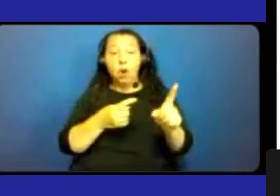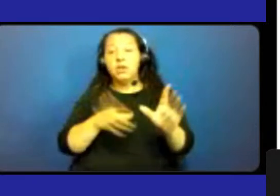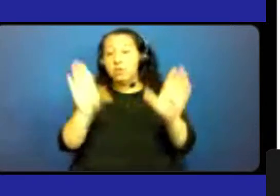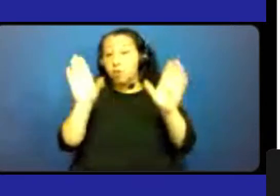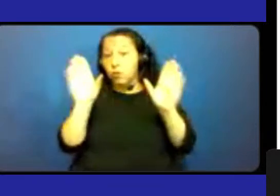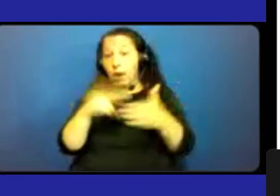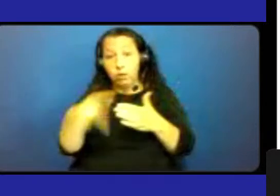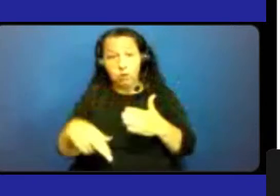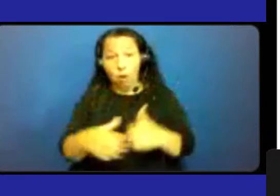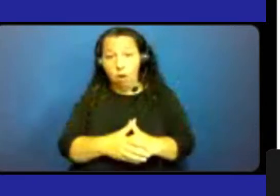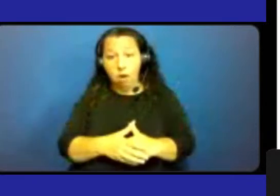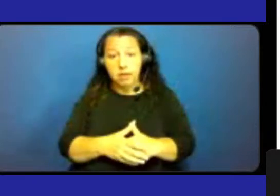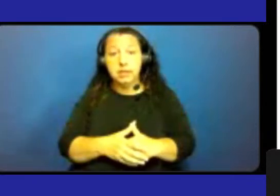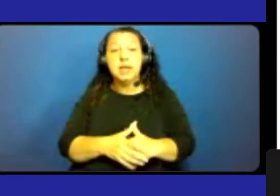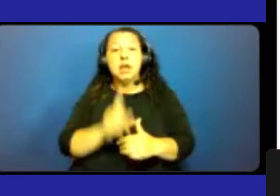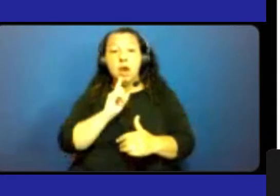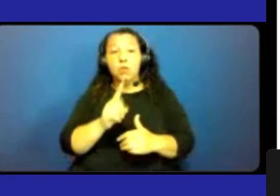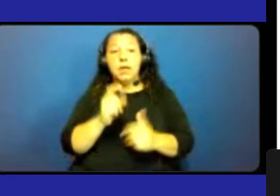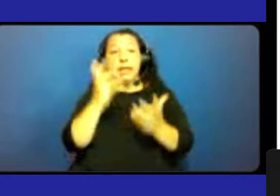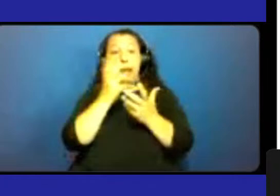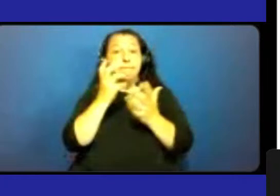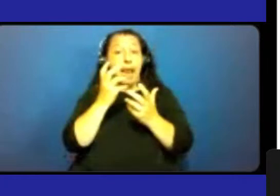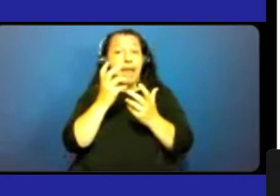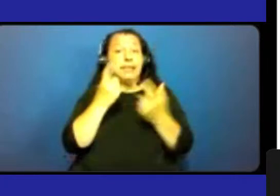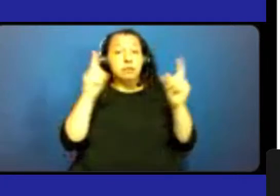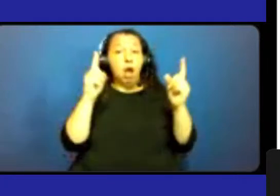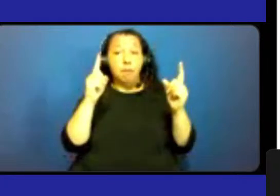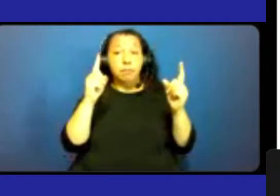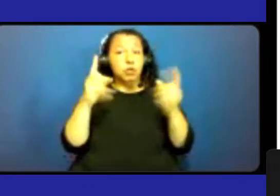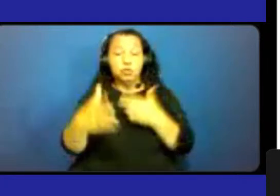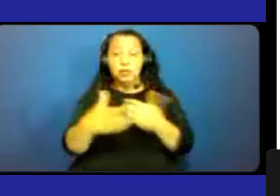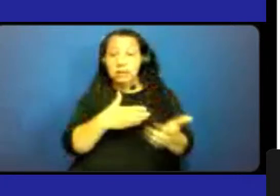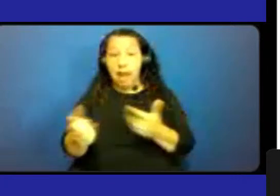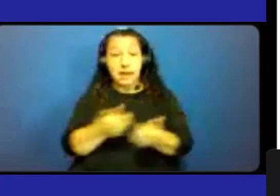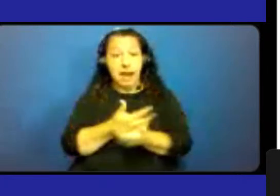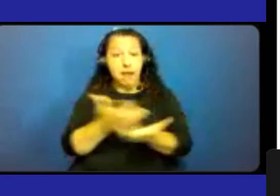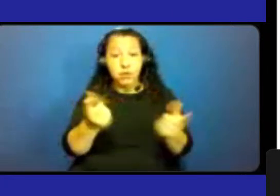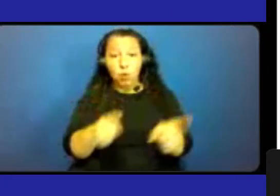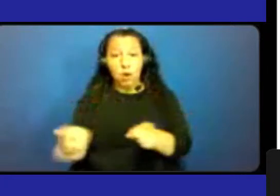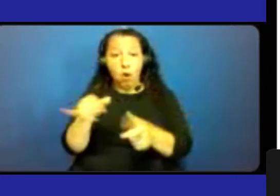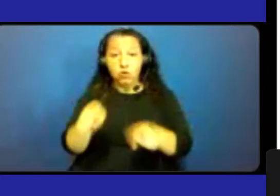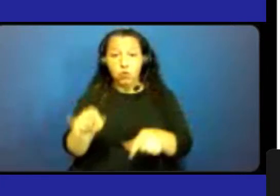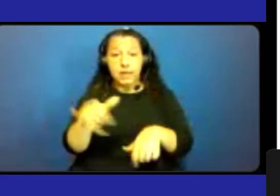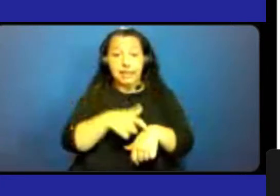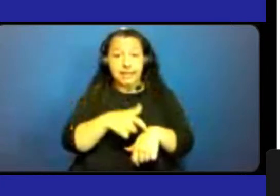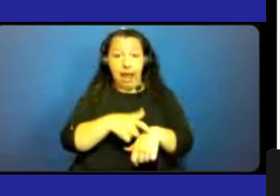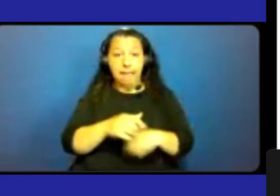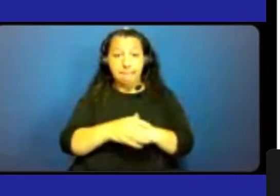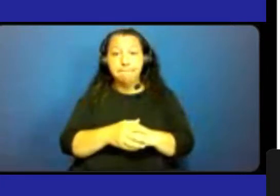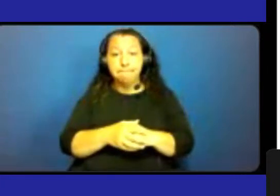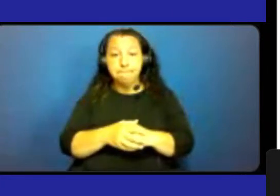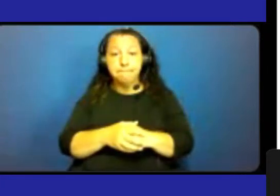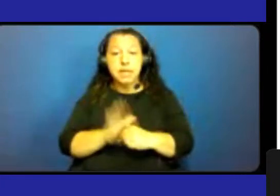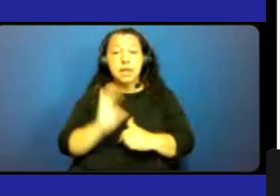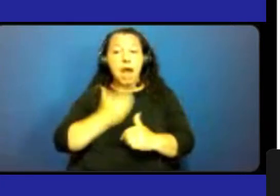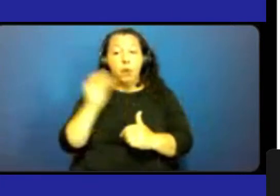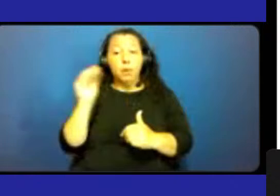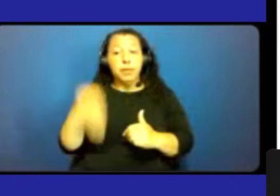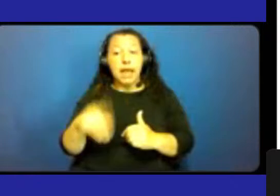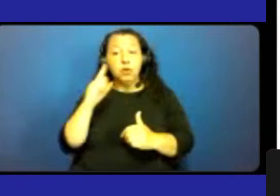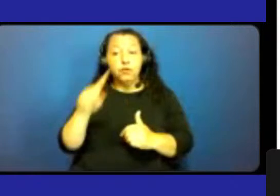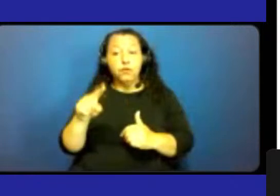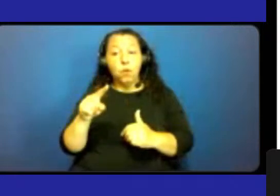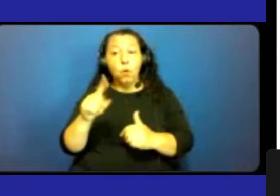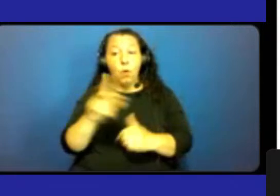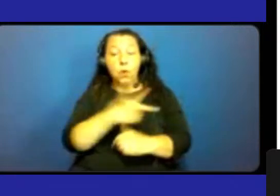a tremendous accomplishment in the face of everything else that was going on during this period. Our percentage of patients leaving the ED without